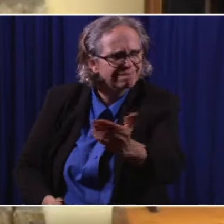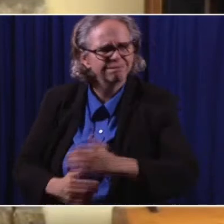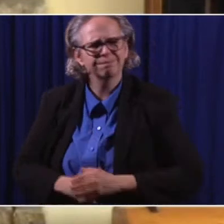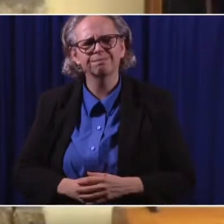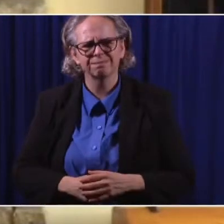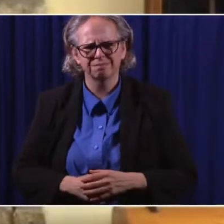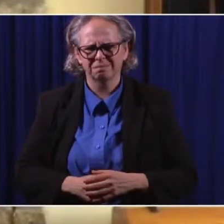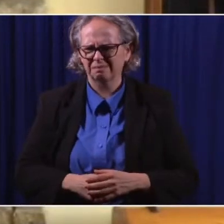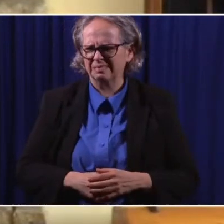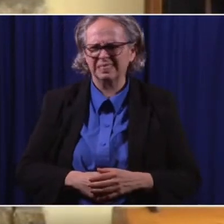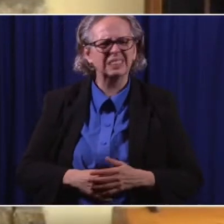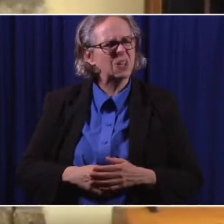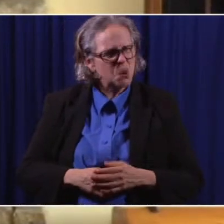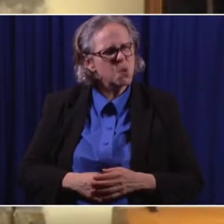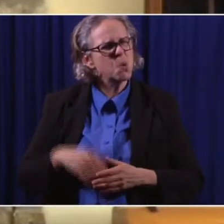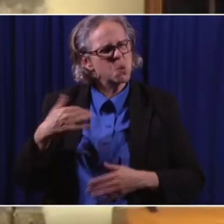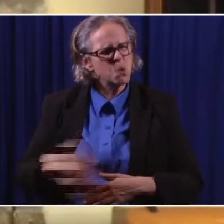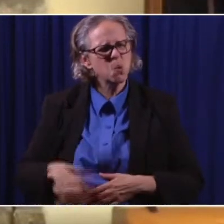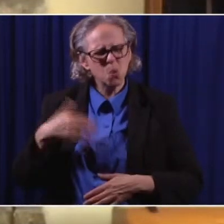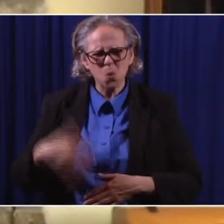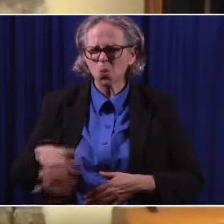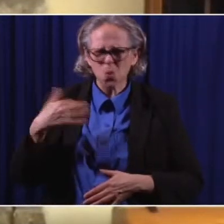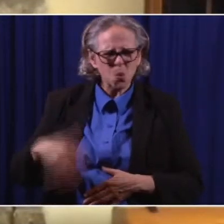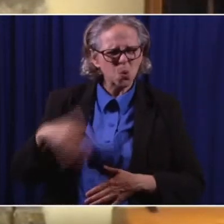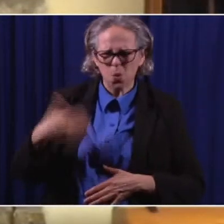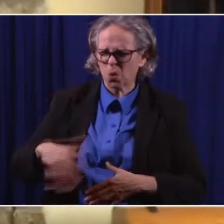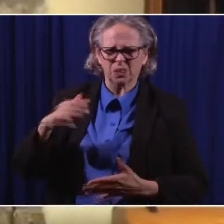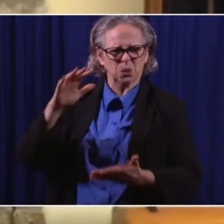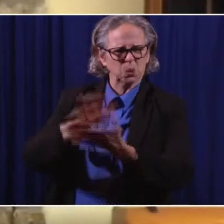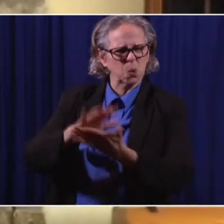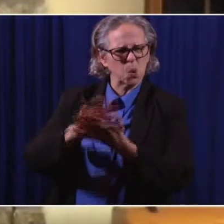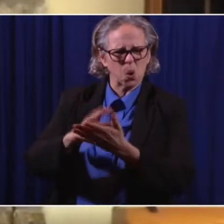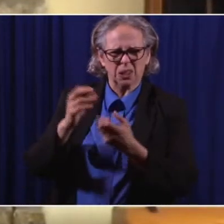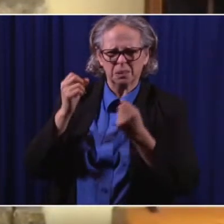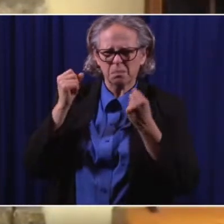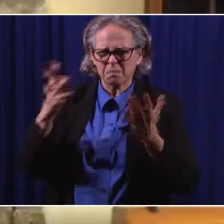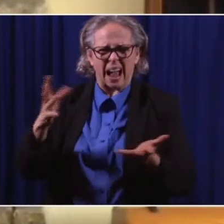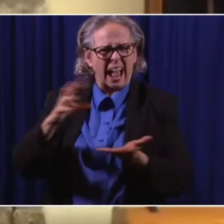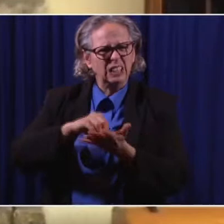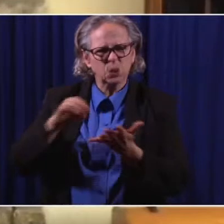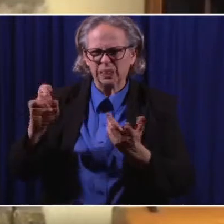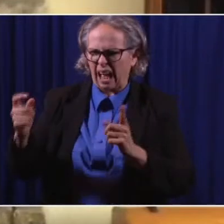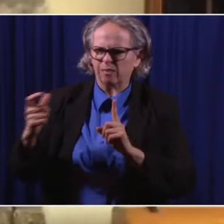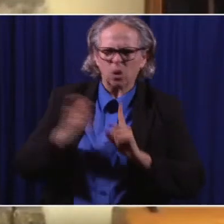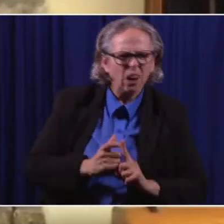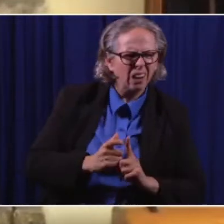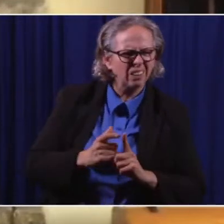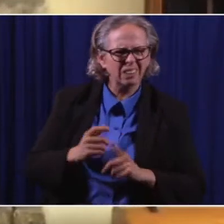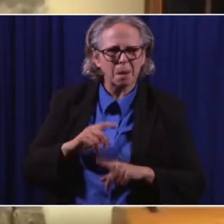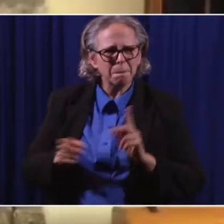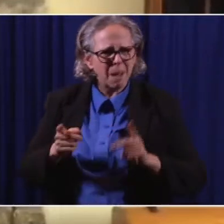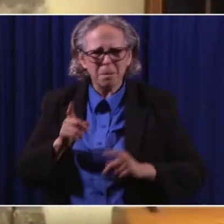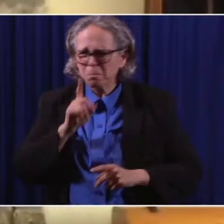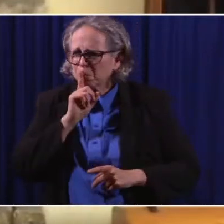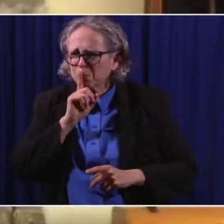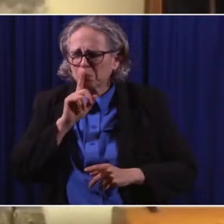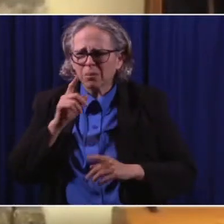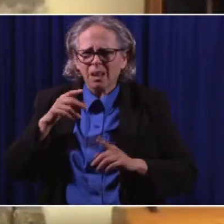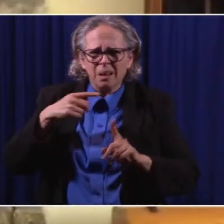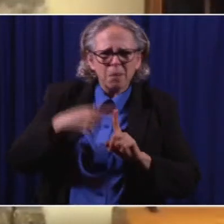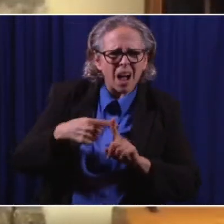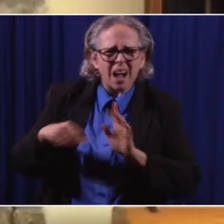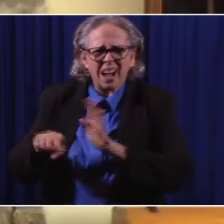of school for some period of time, I think they all need to take all these factors into consideration